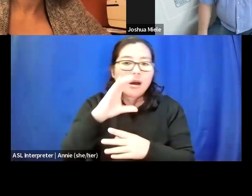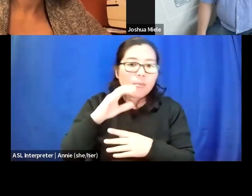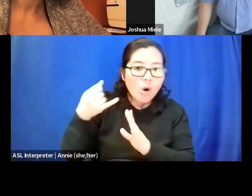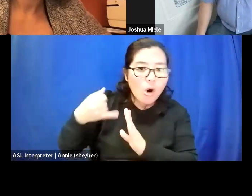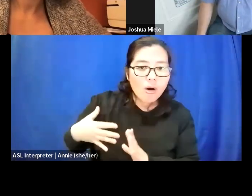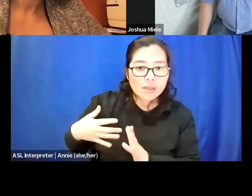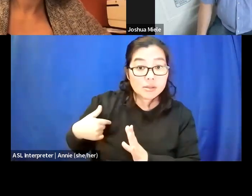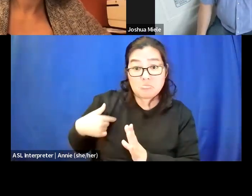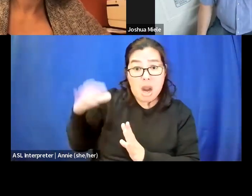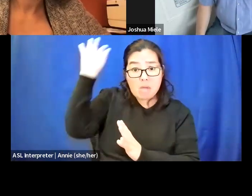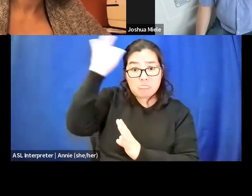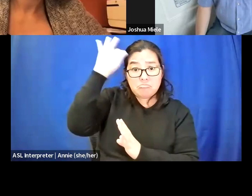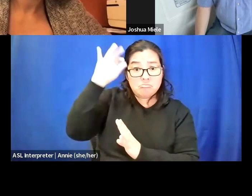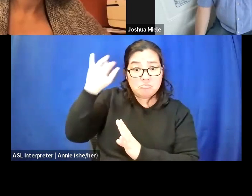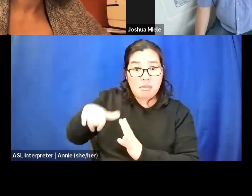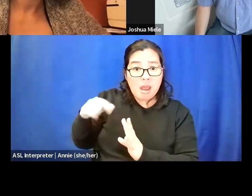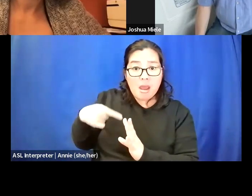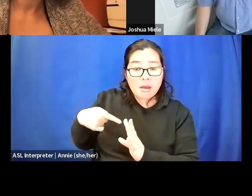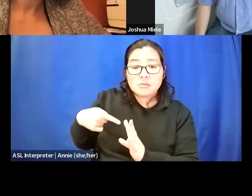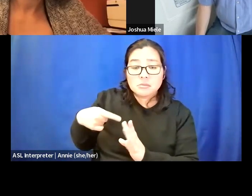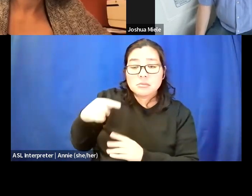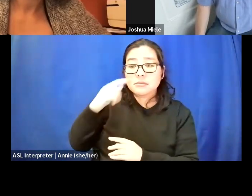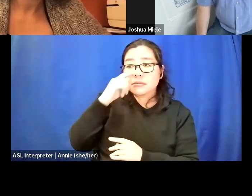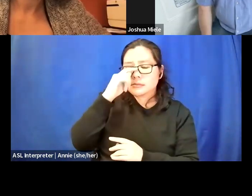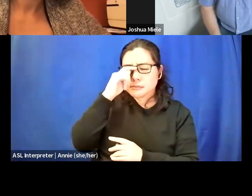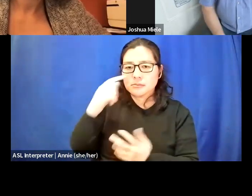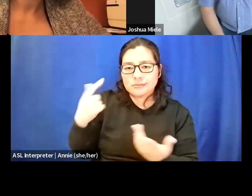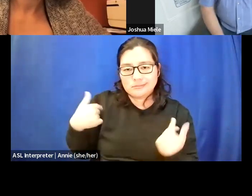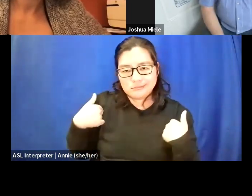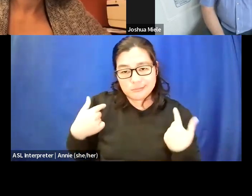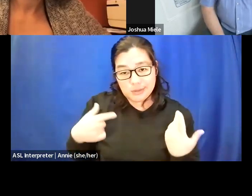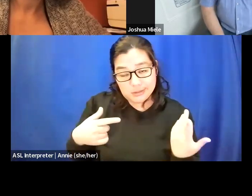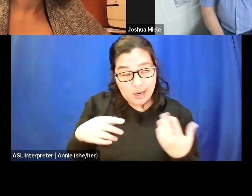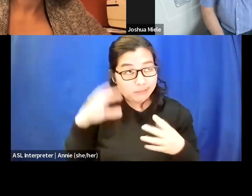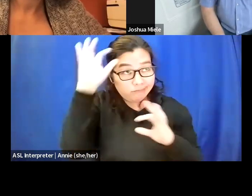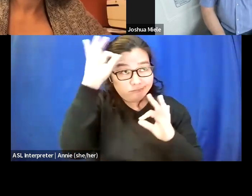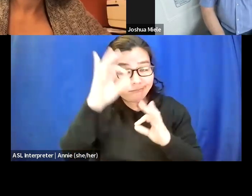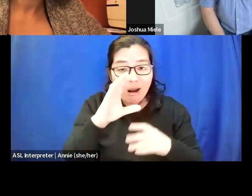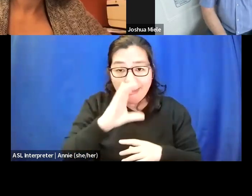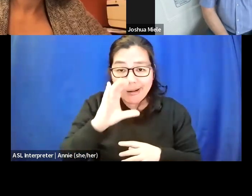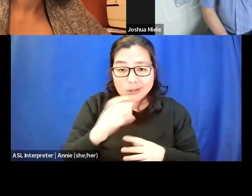have known that in, because I'm comics naive.